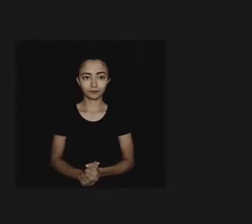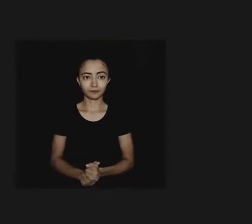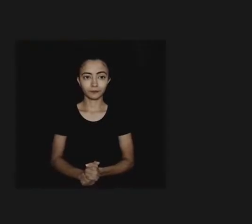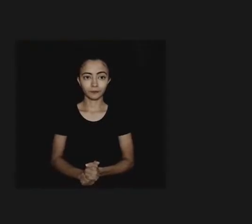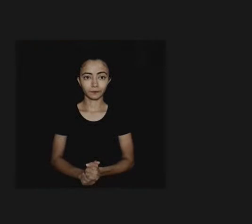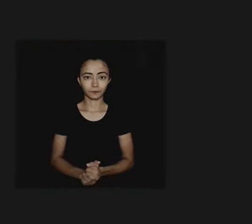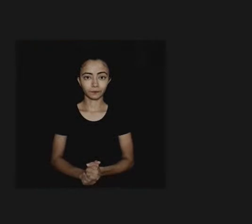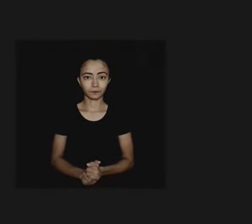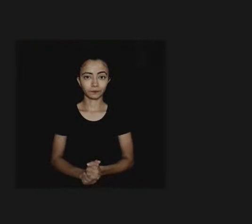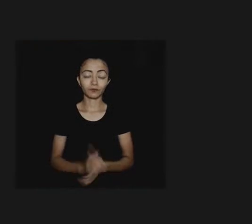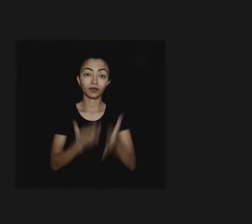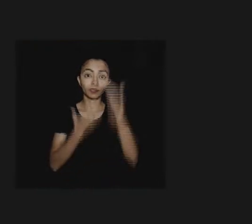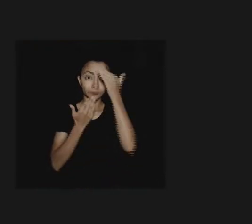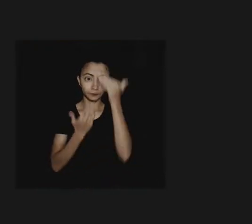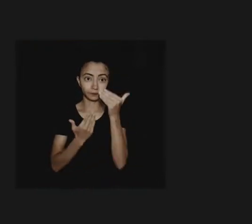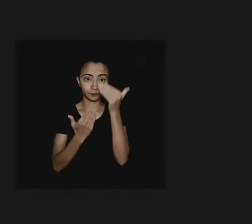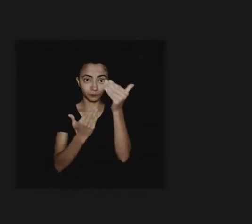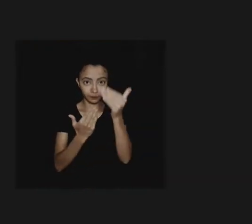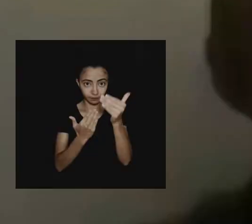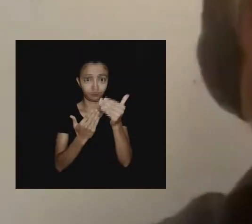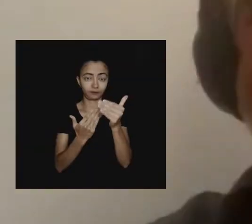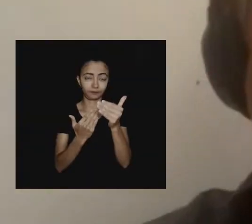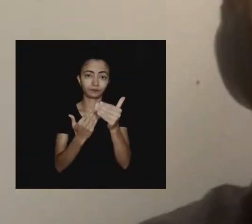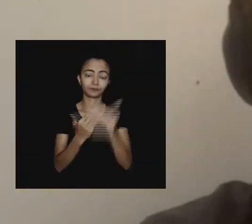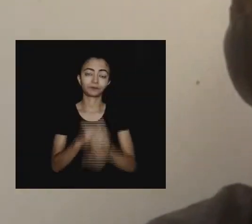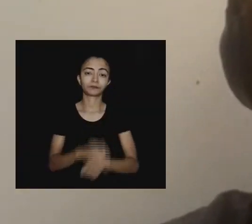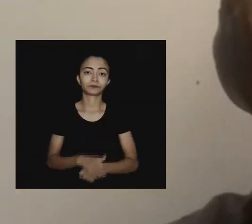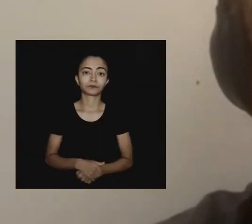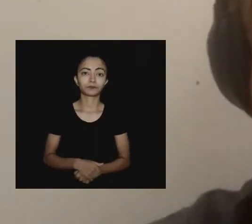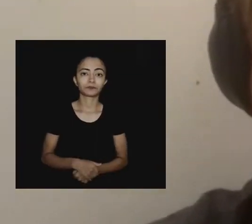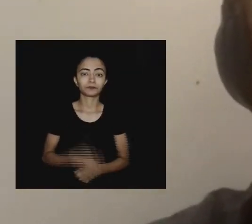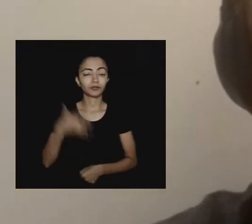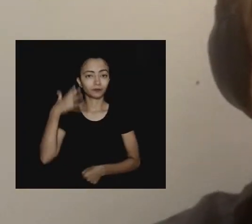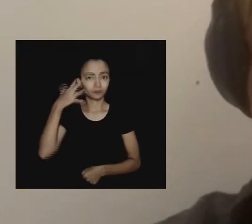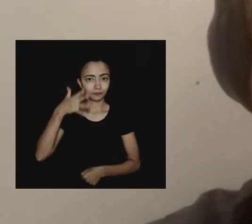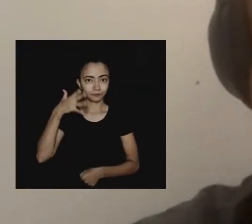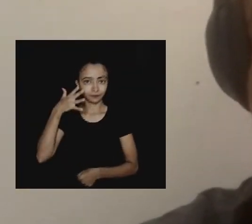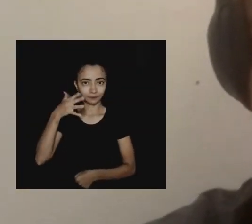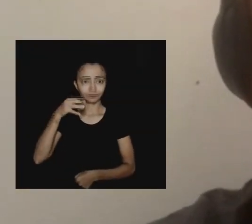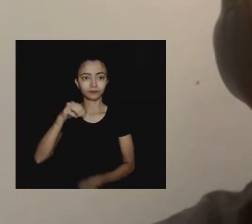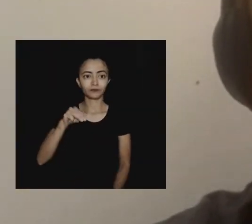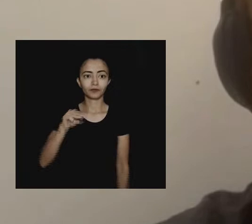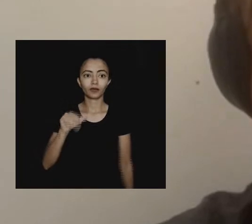Muchas gracias, Dr. Marco Arana. Thank you so much,